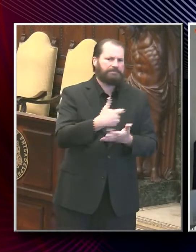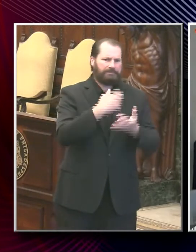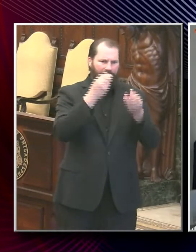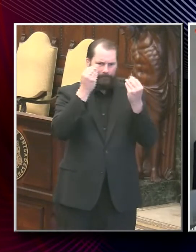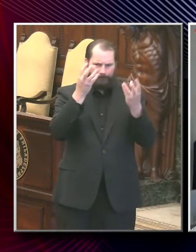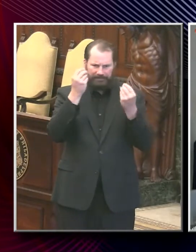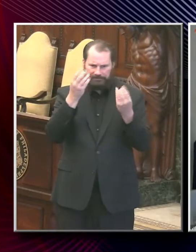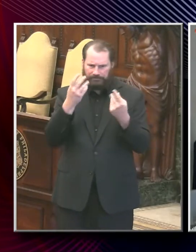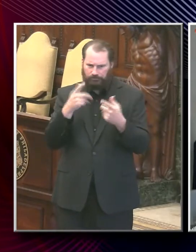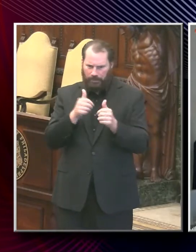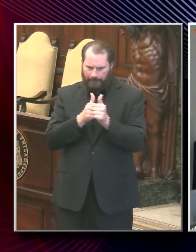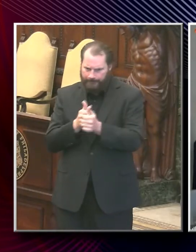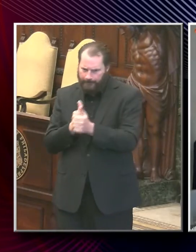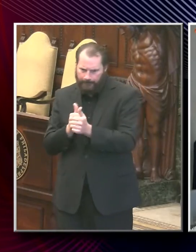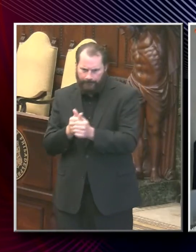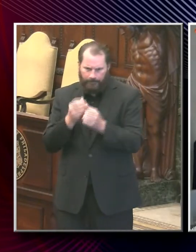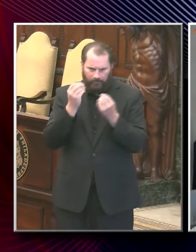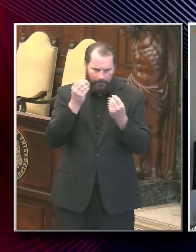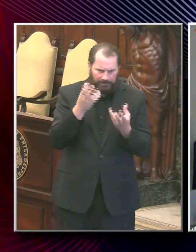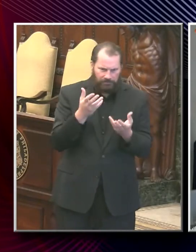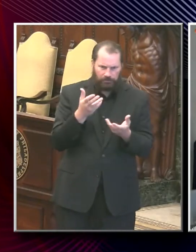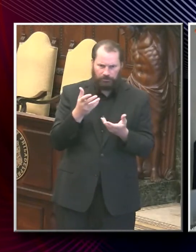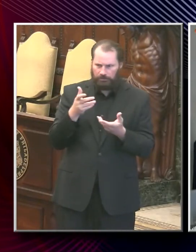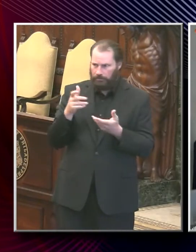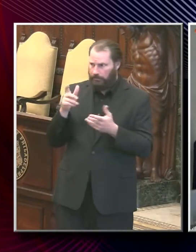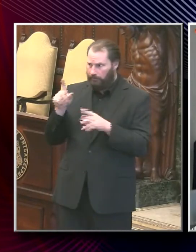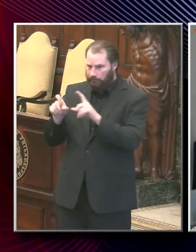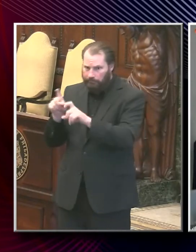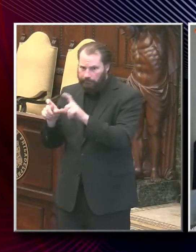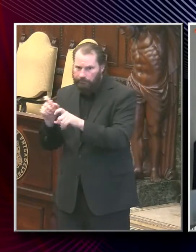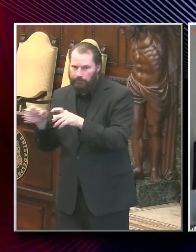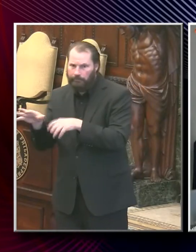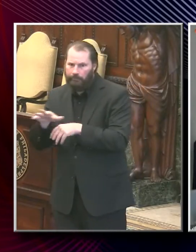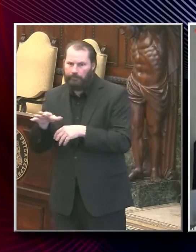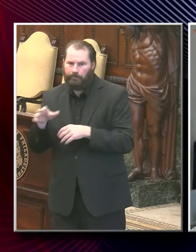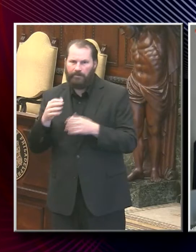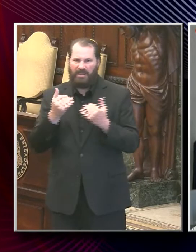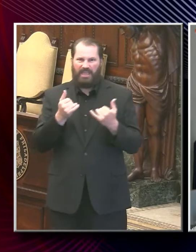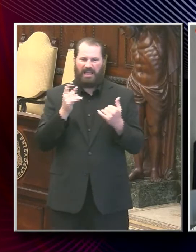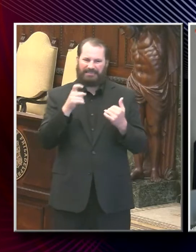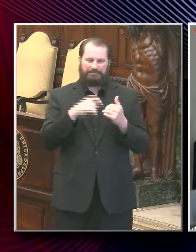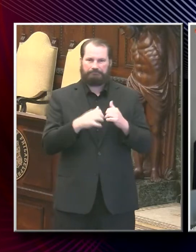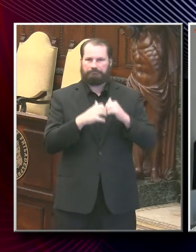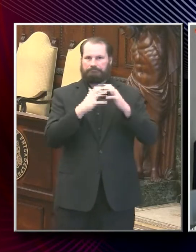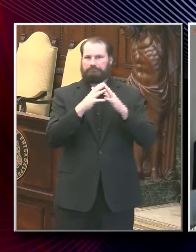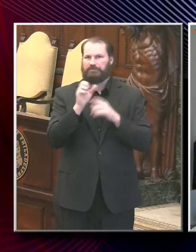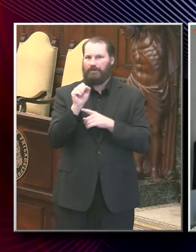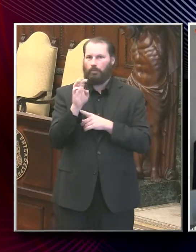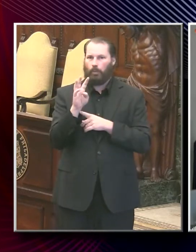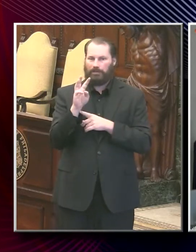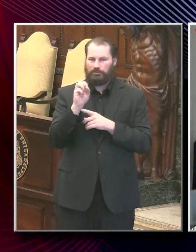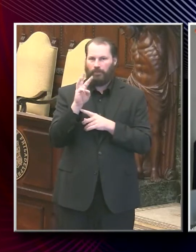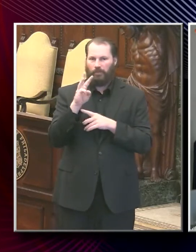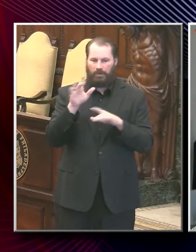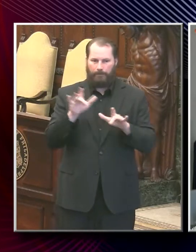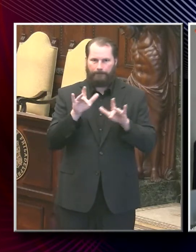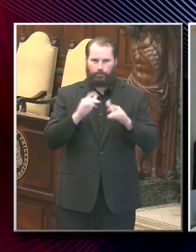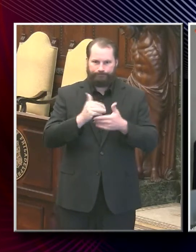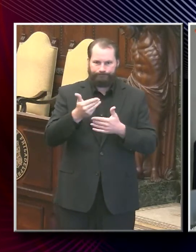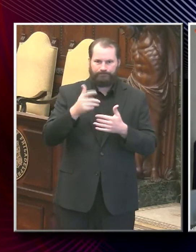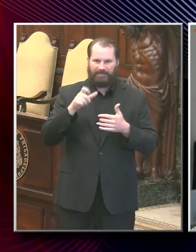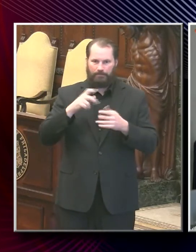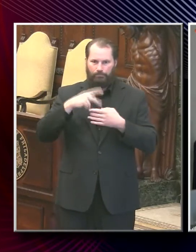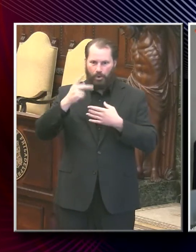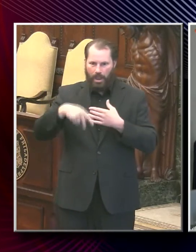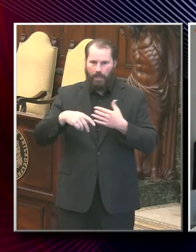well as communication. You need specialized software. Our specialized software goes live today, and we hope that with the staff being trained